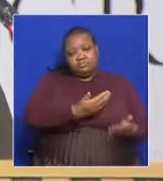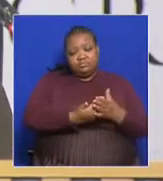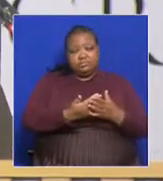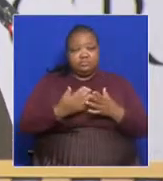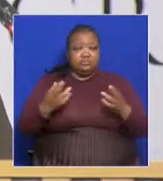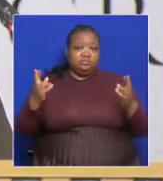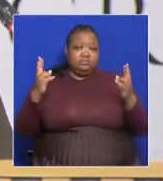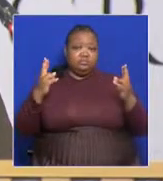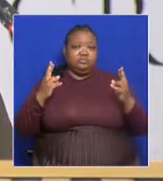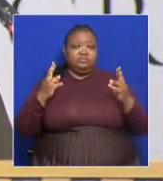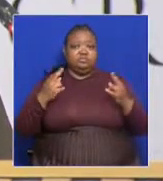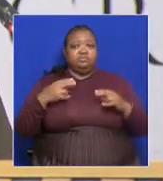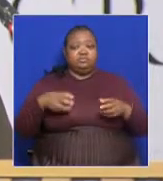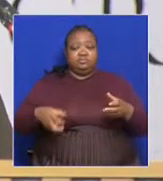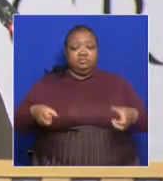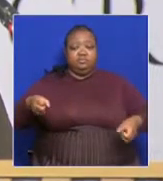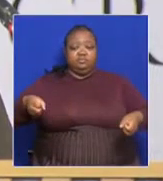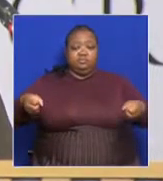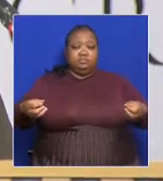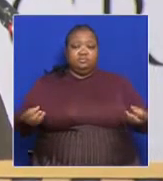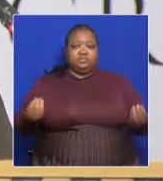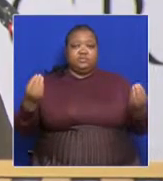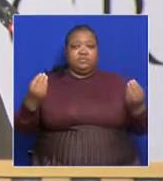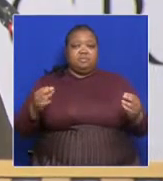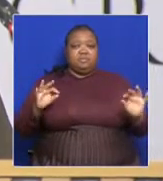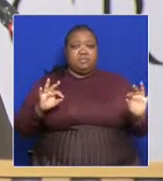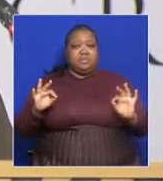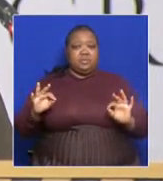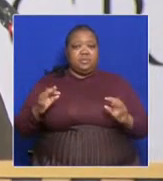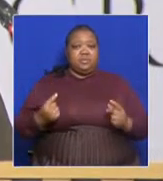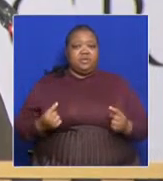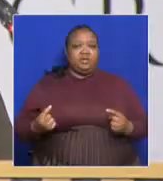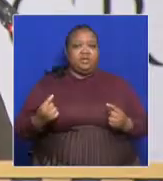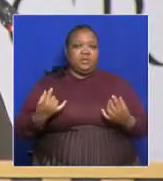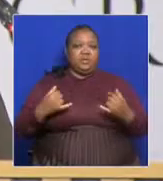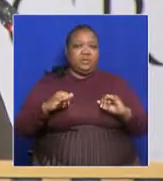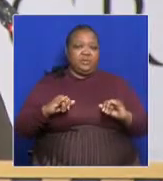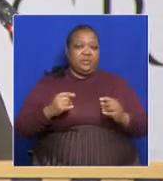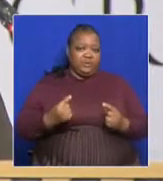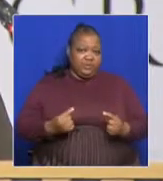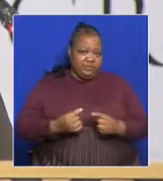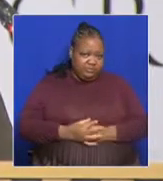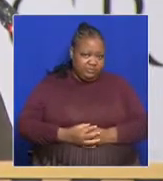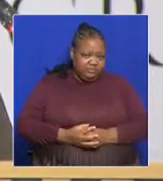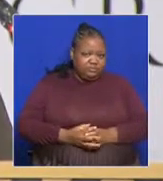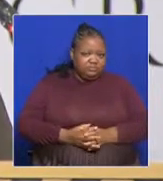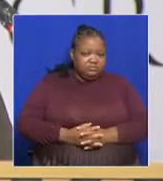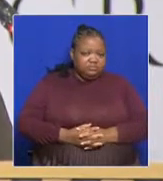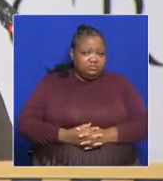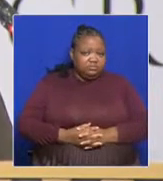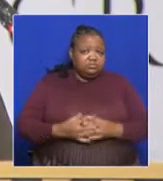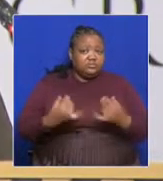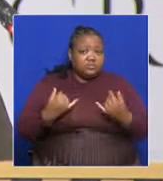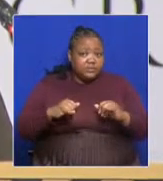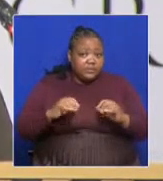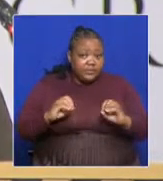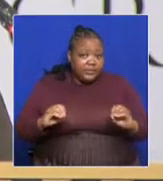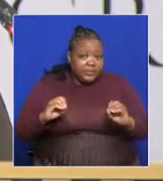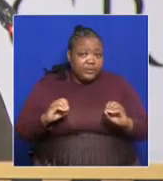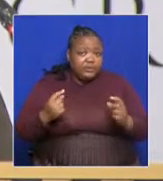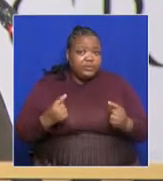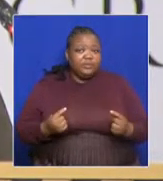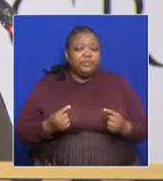do it properly. You did not do that. I did not. You did not do that. I didn't do it. It's